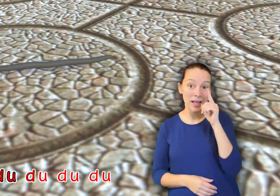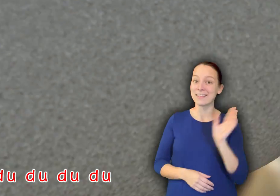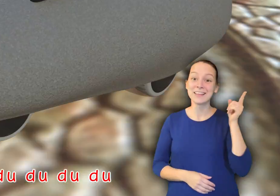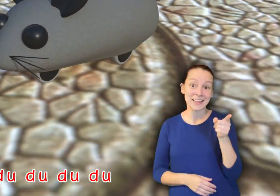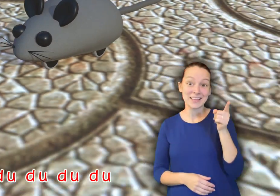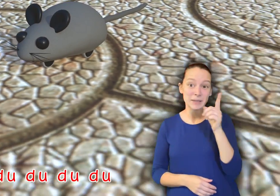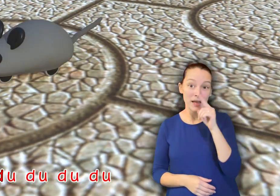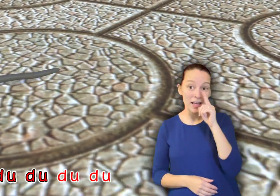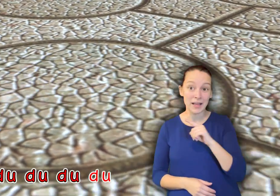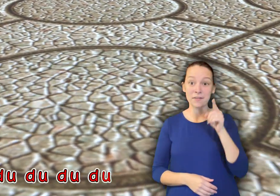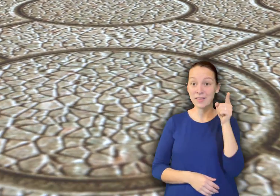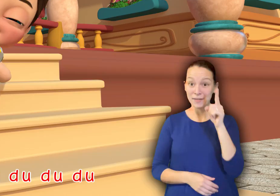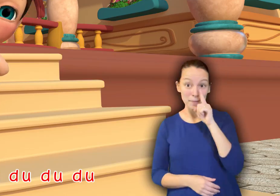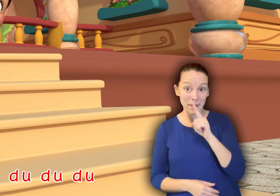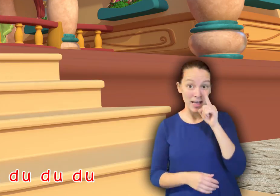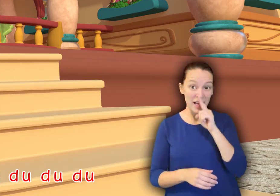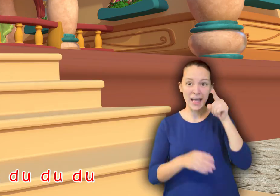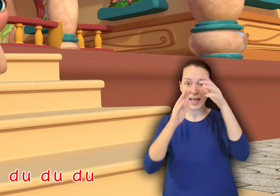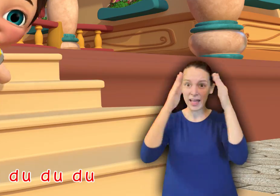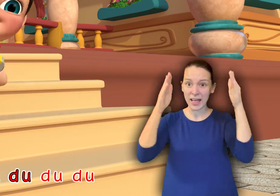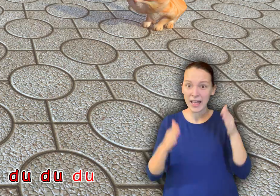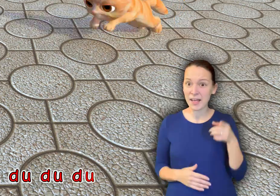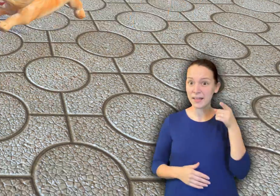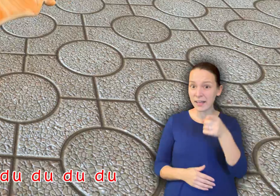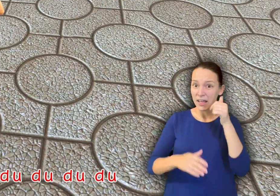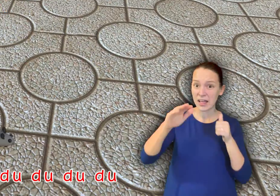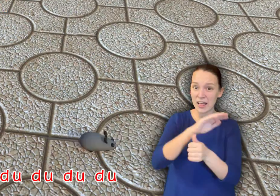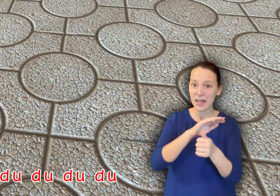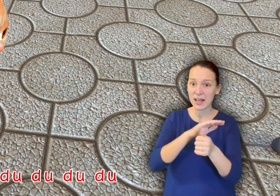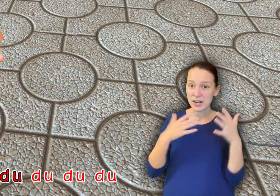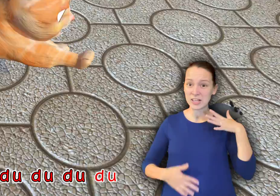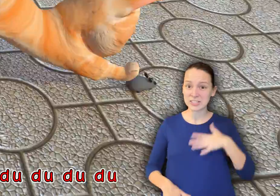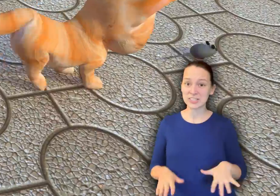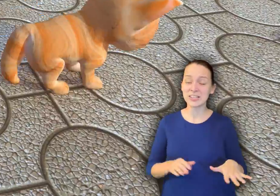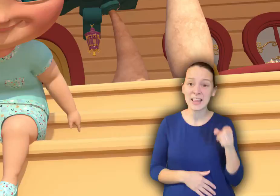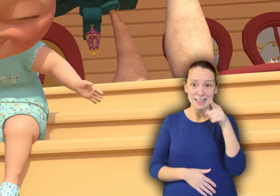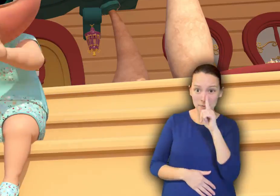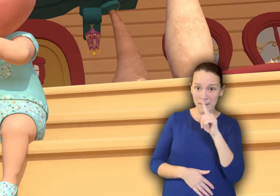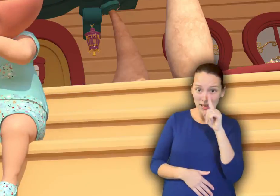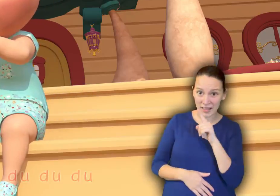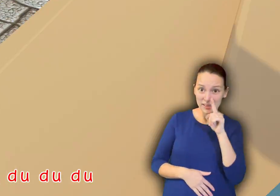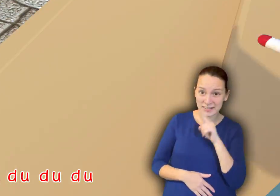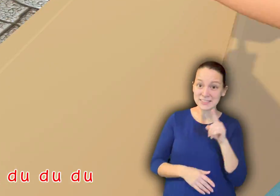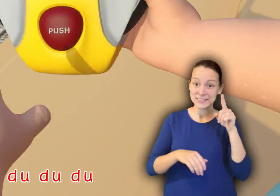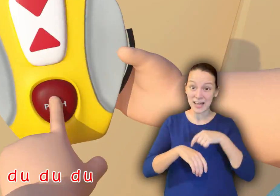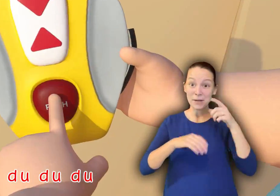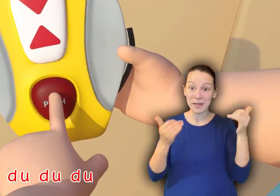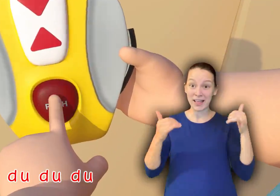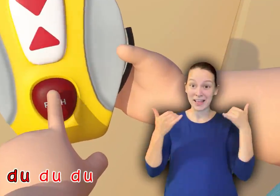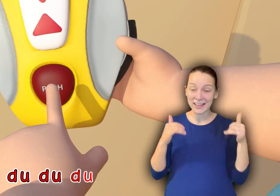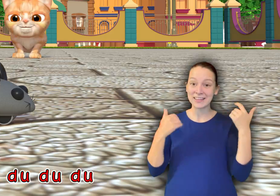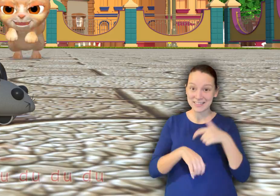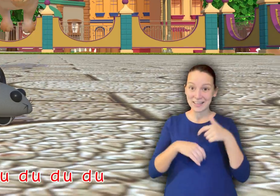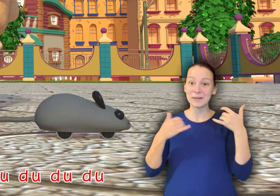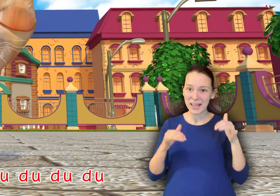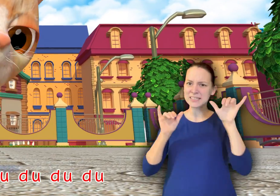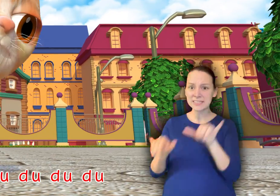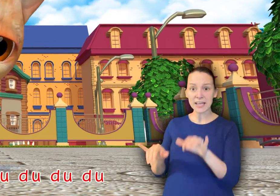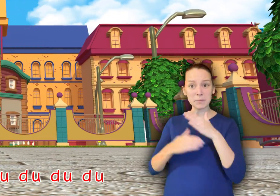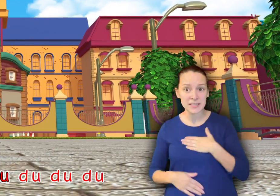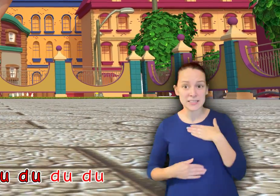goodbye there's a mouse in the house under the blouse a little mouse time to